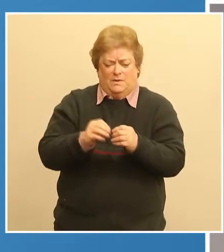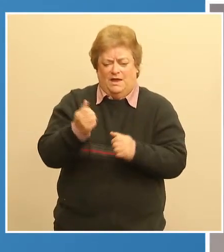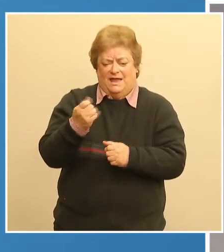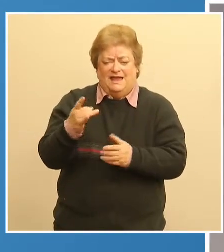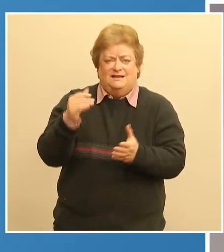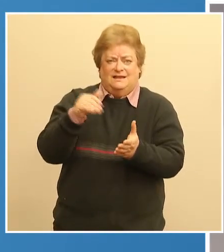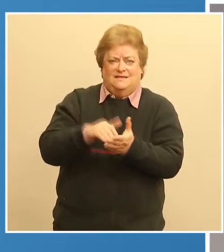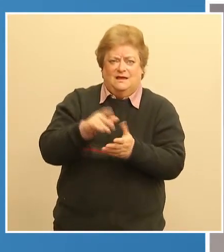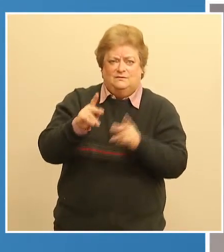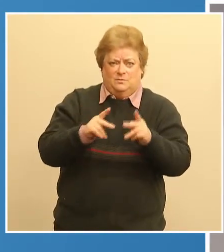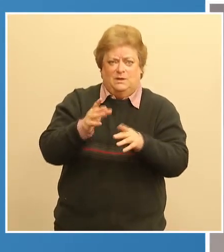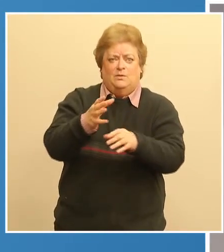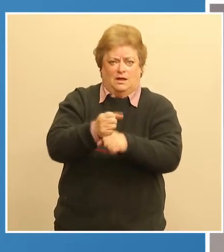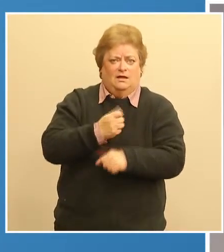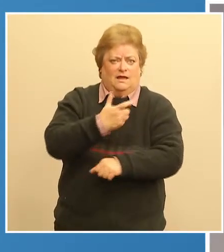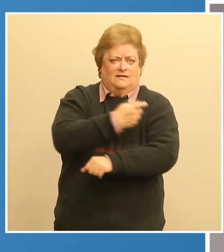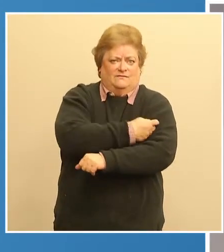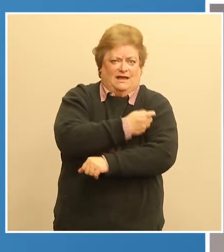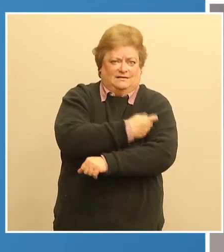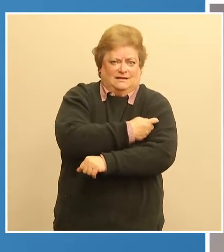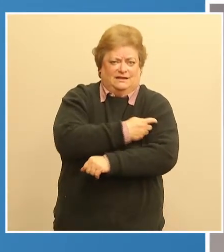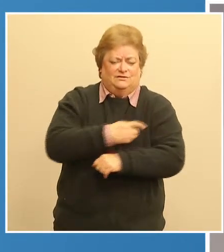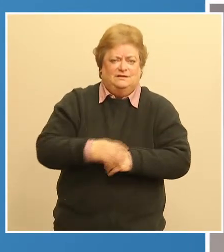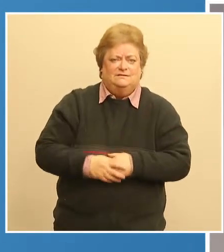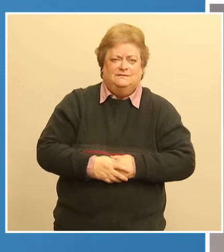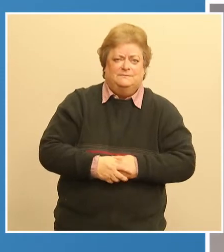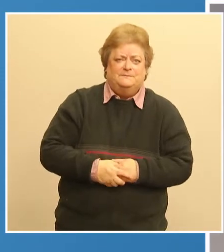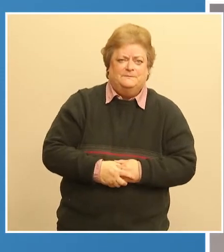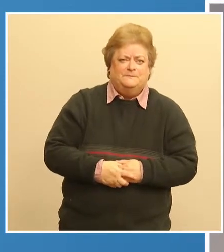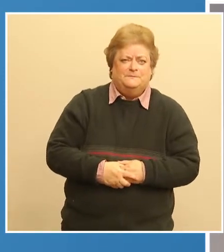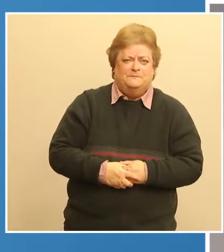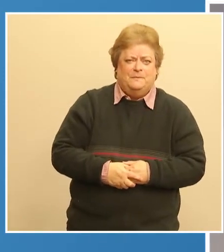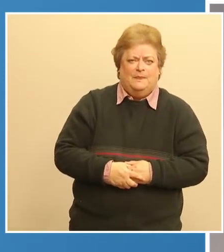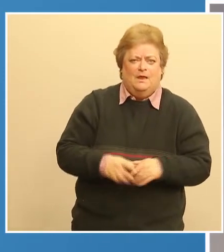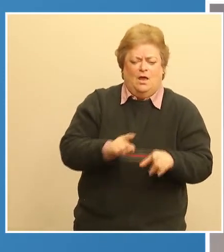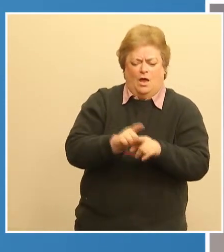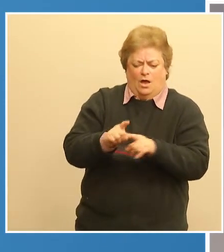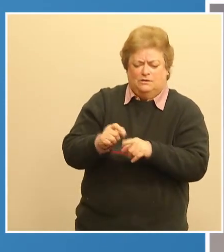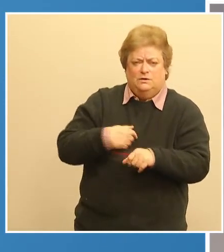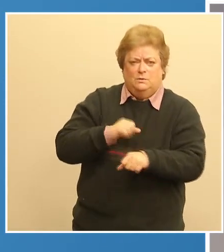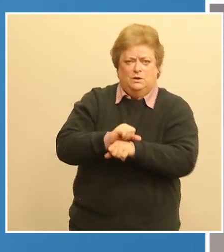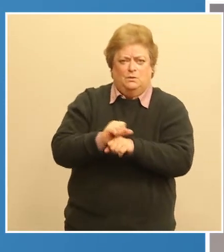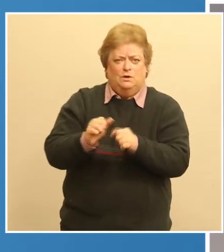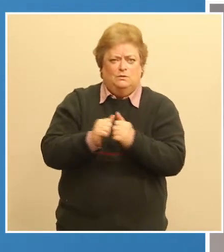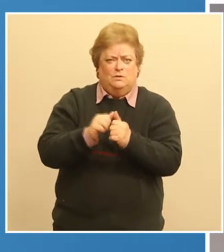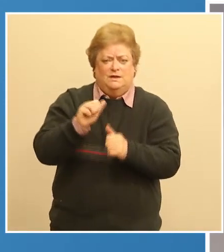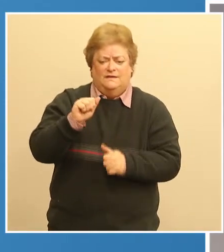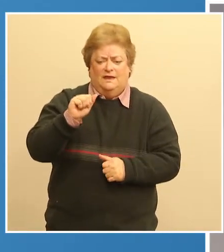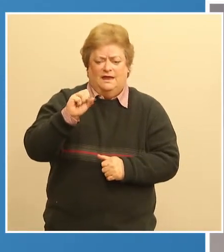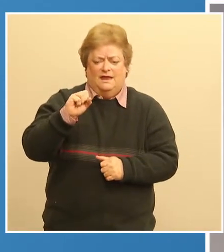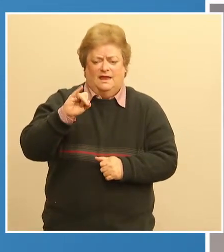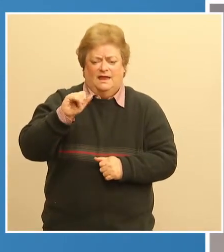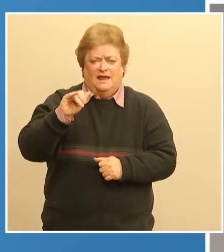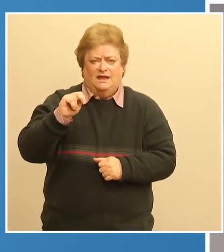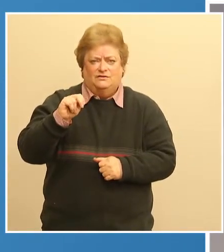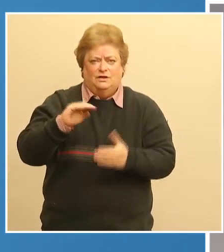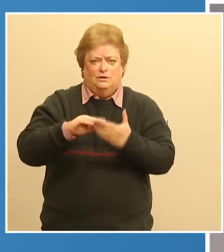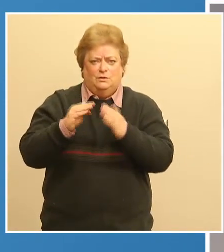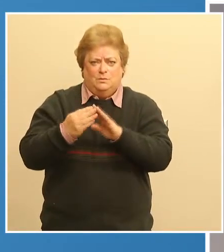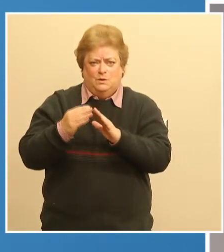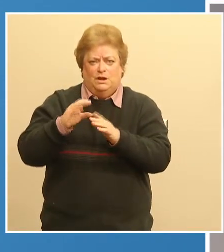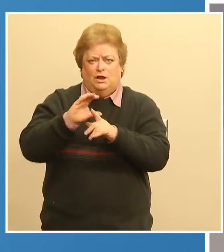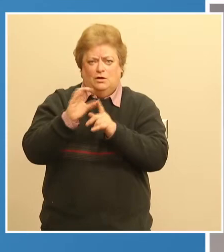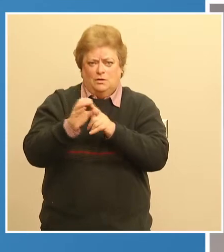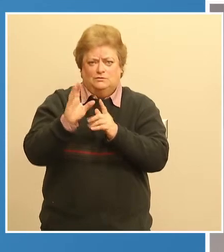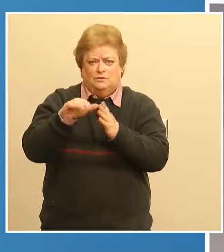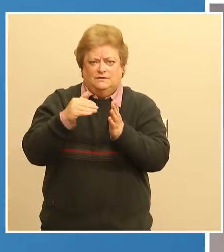18,000 people were vaccinated at these 4 large-scale clinics. We also partnered with the Asian Community and Cultural Center to host